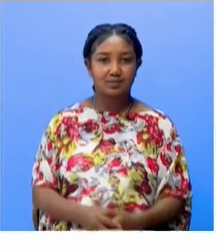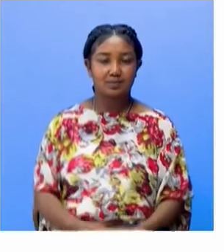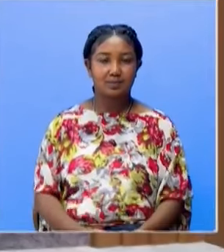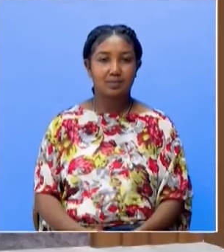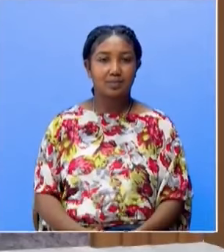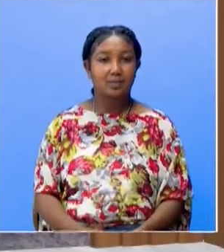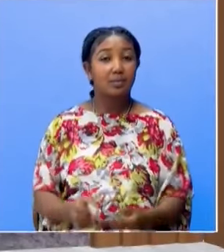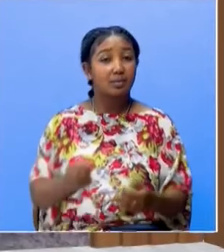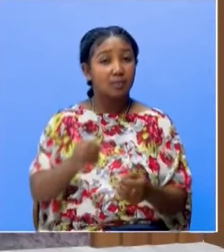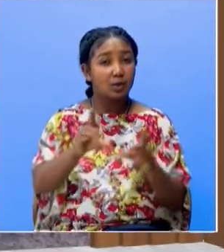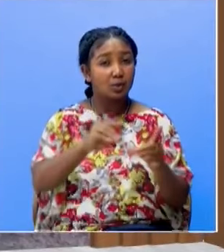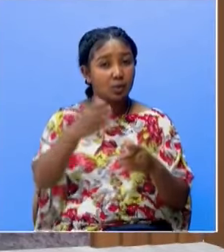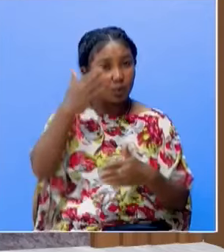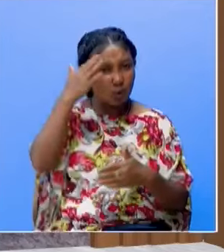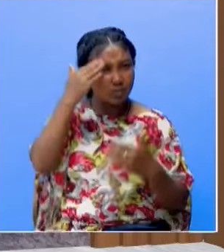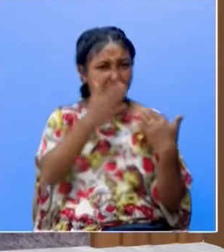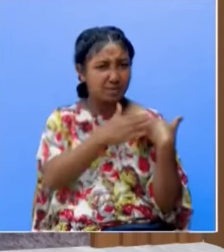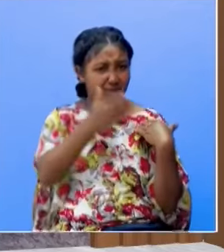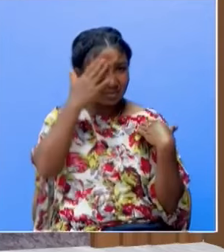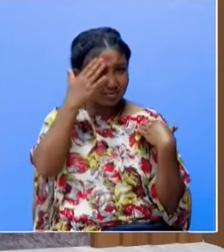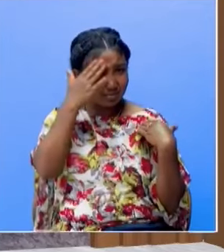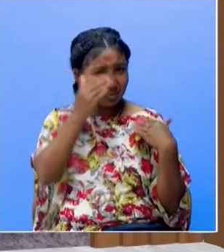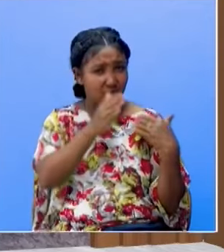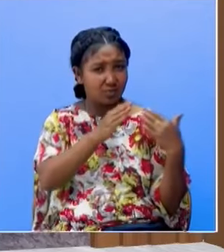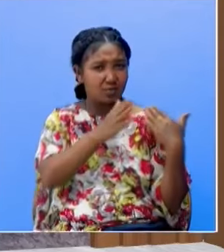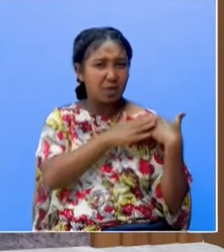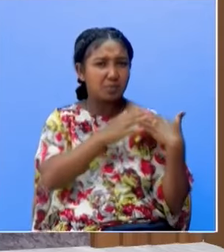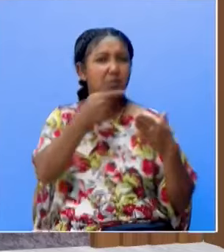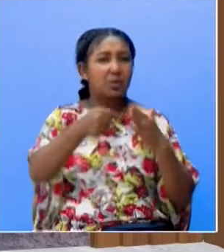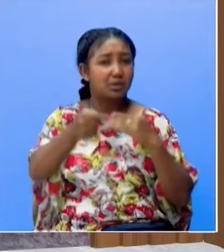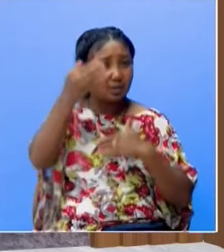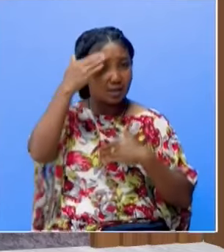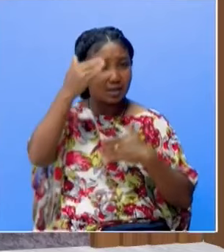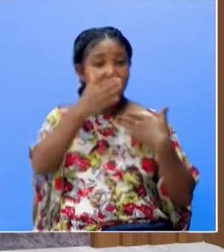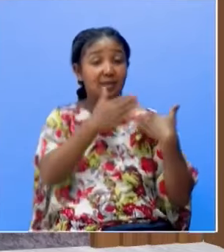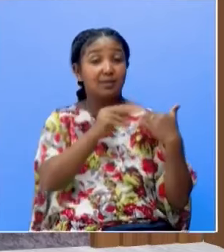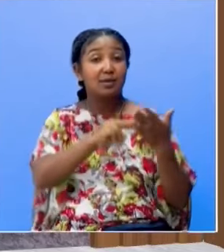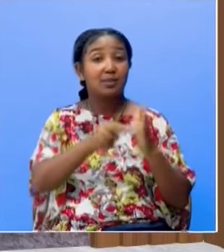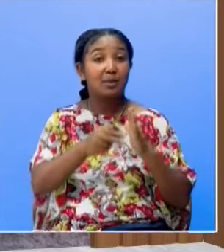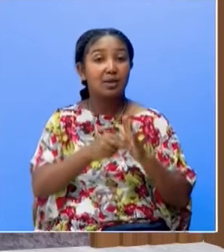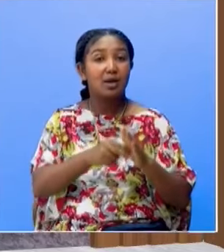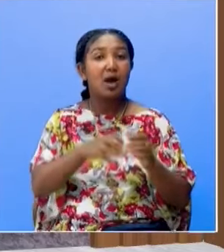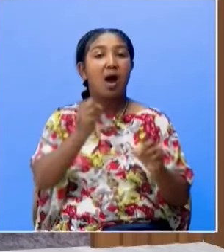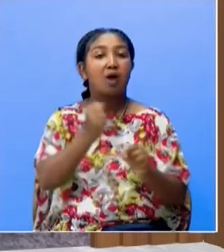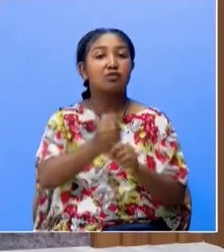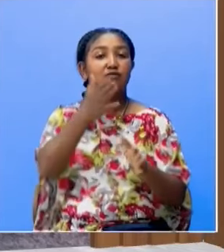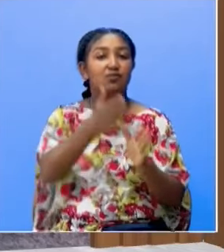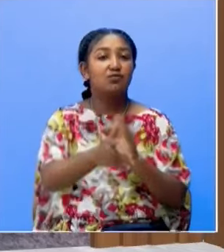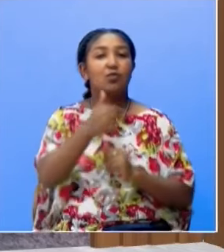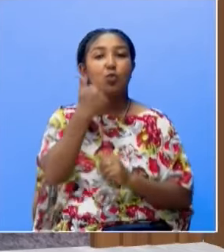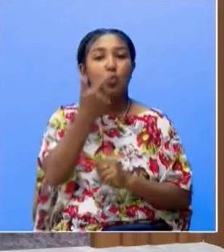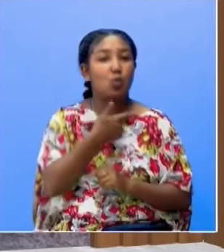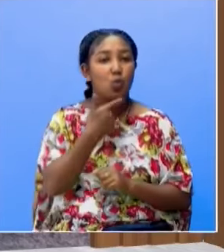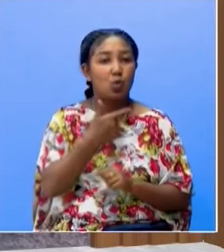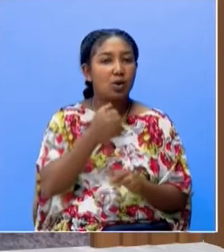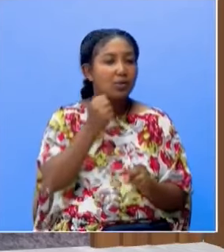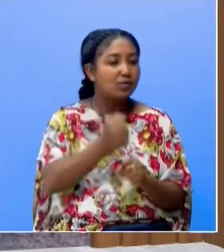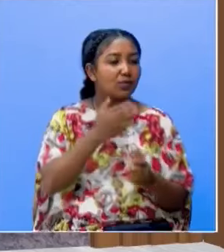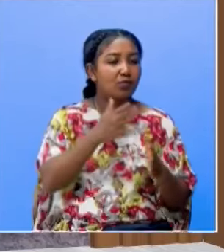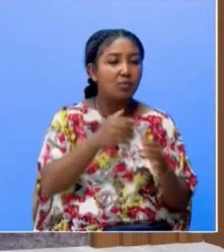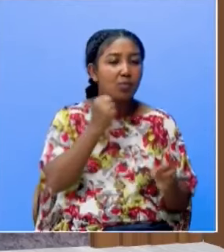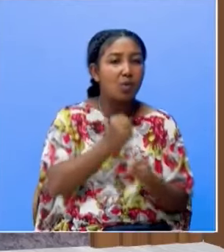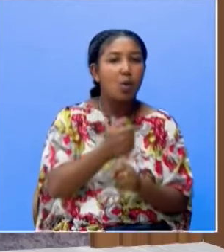By the way, do you know what the subject means? Huh? The subject means the doer of the action. Who did the